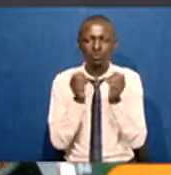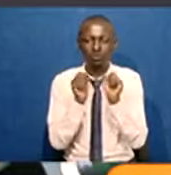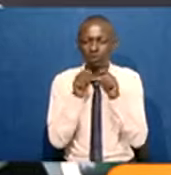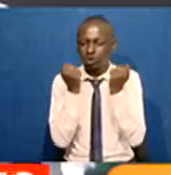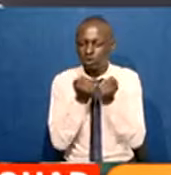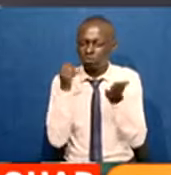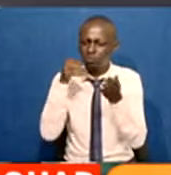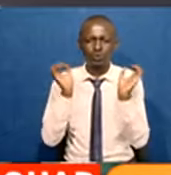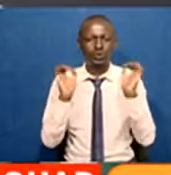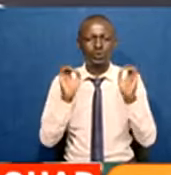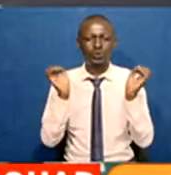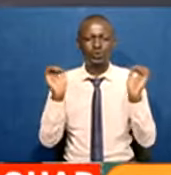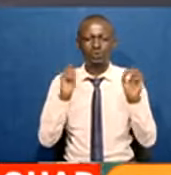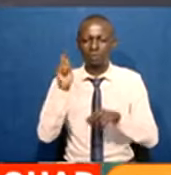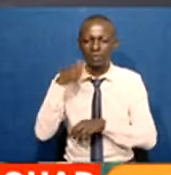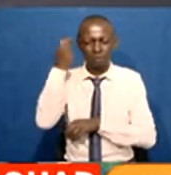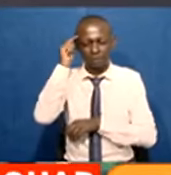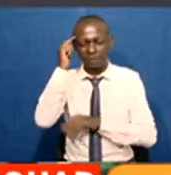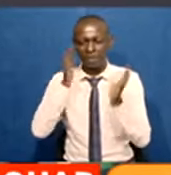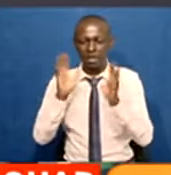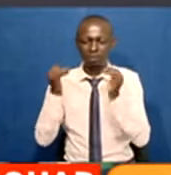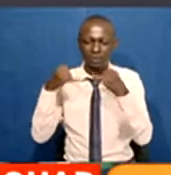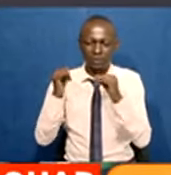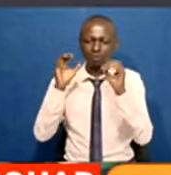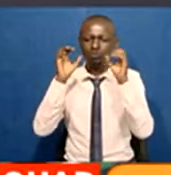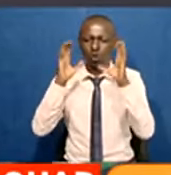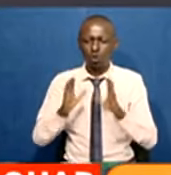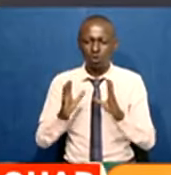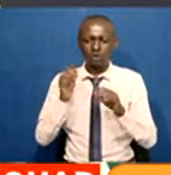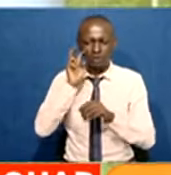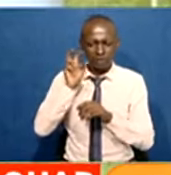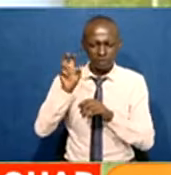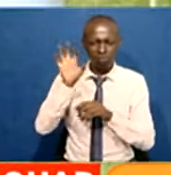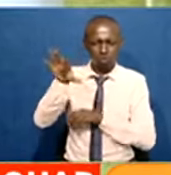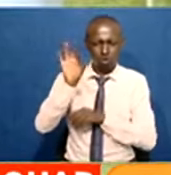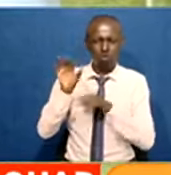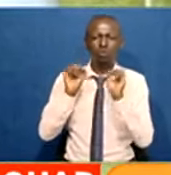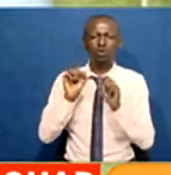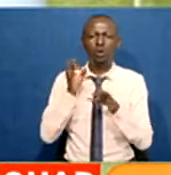So I've just got to think of myself and try and impress the coach every time I get the chance.